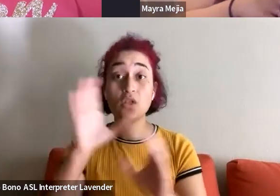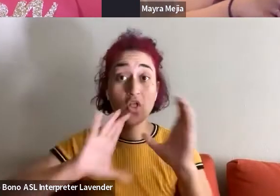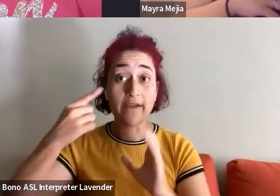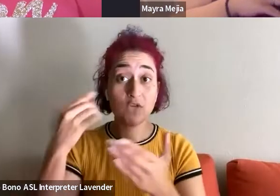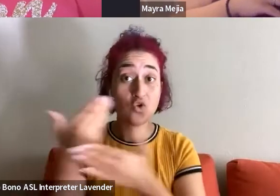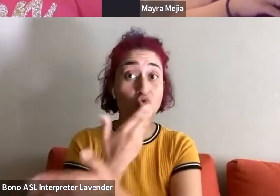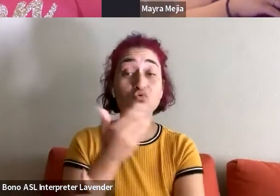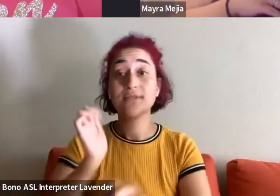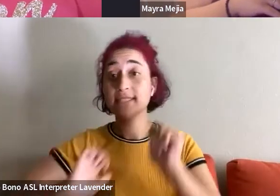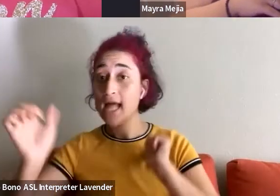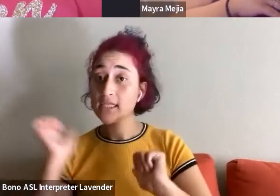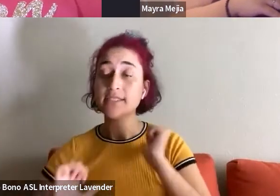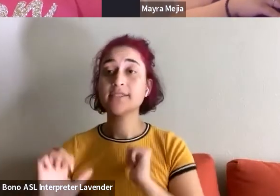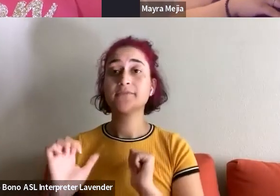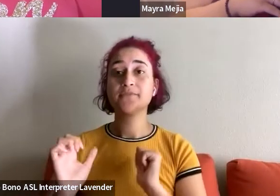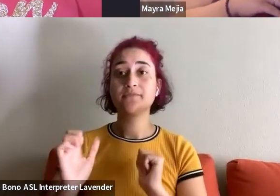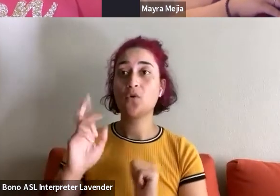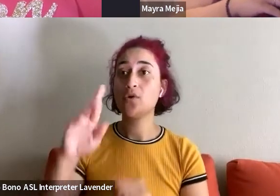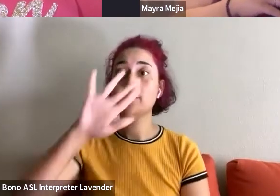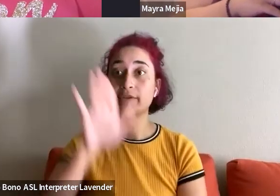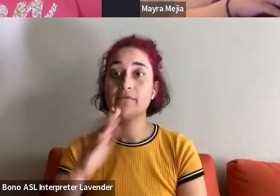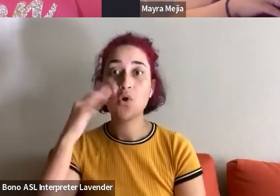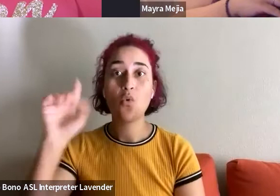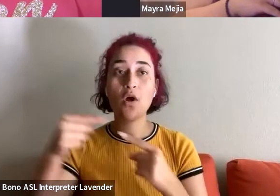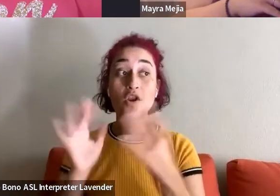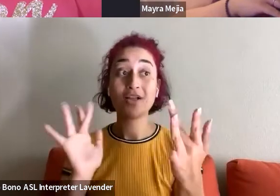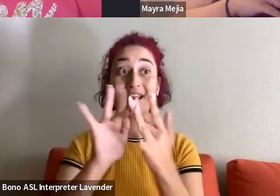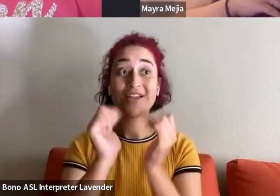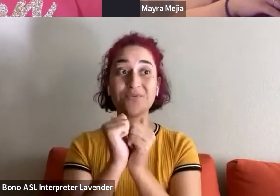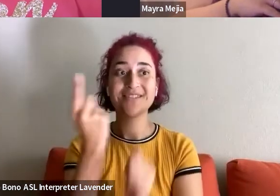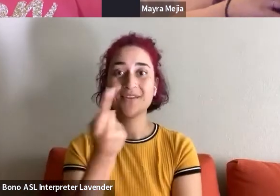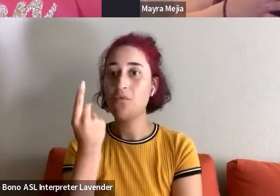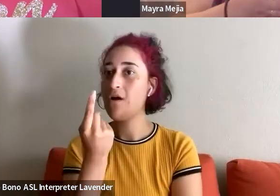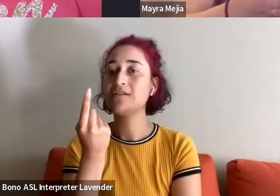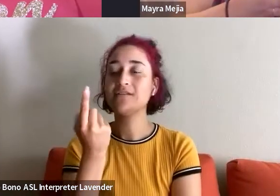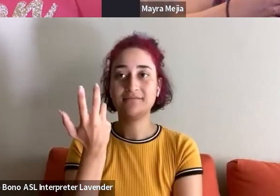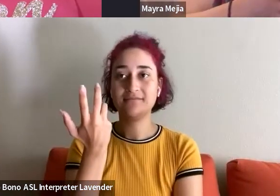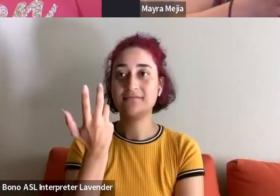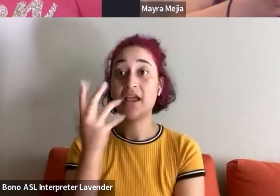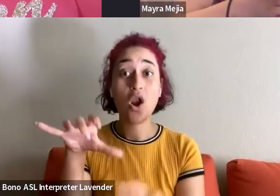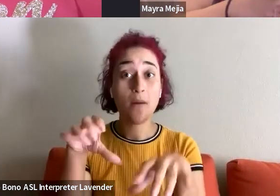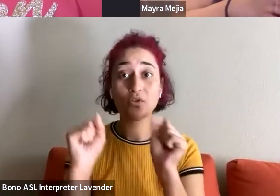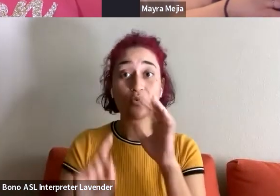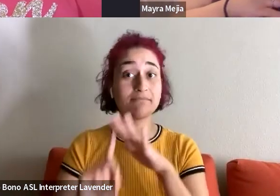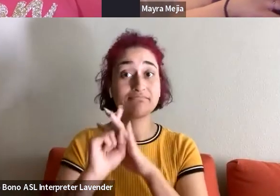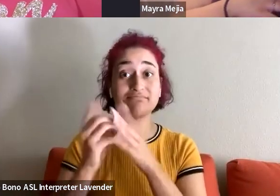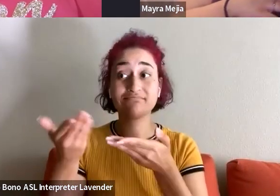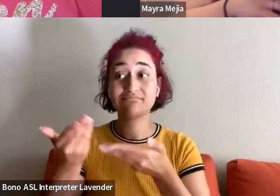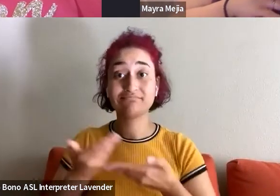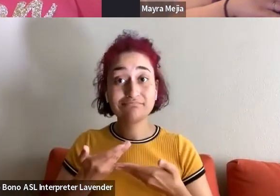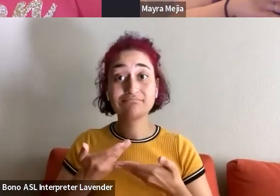talent, or you never know when you might connect with someone and, an opportunity might come your way.